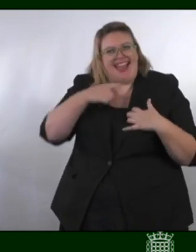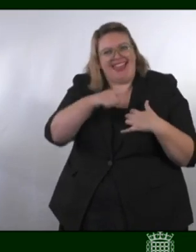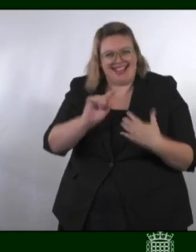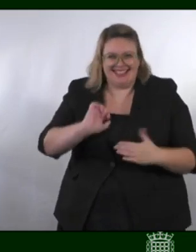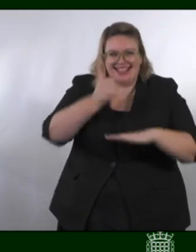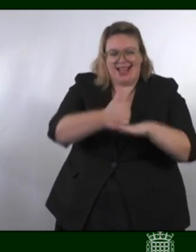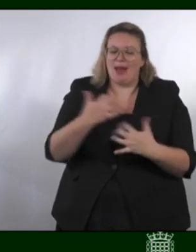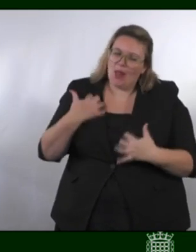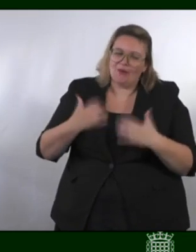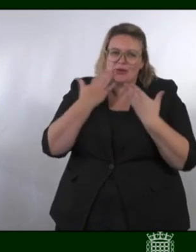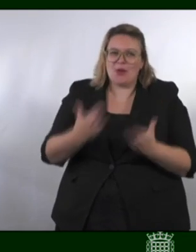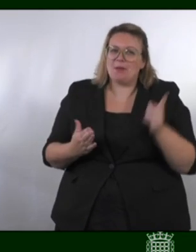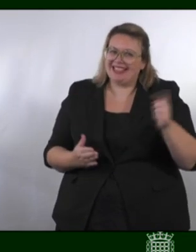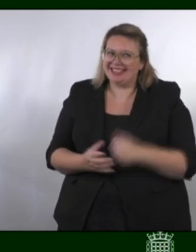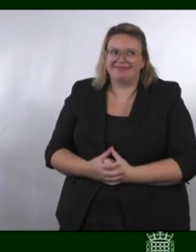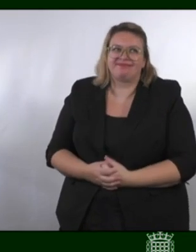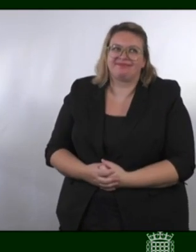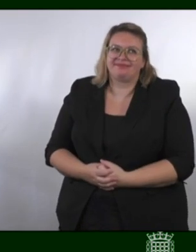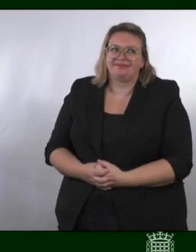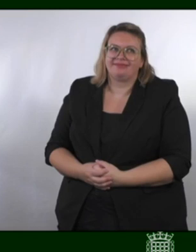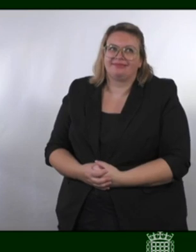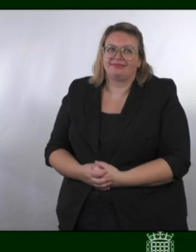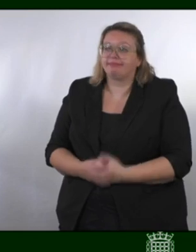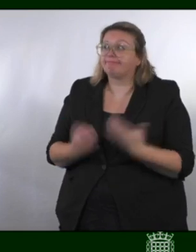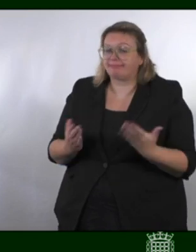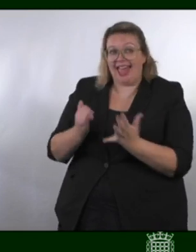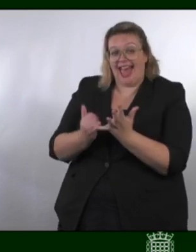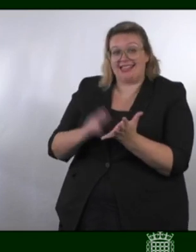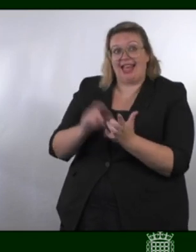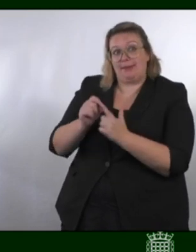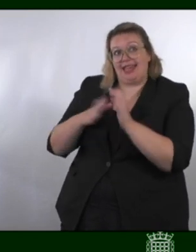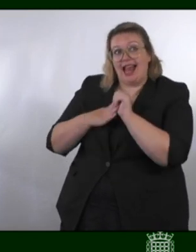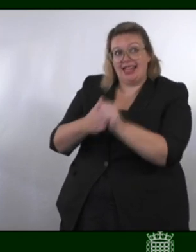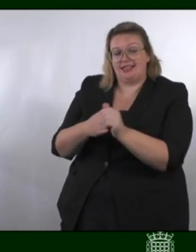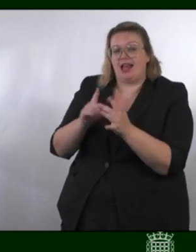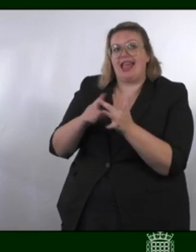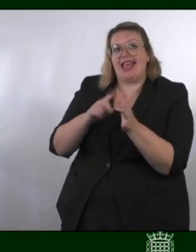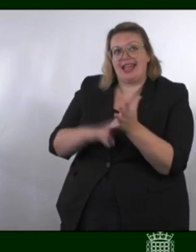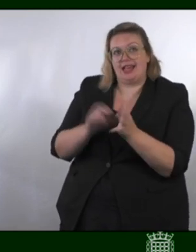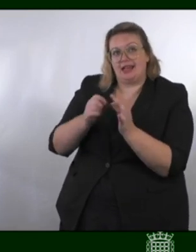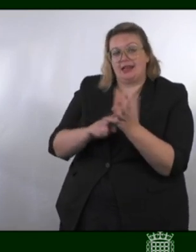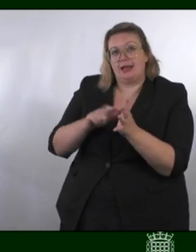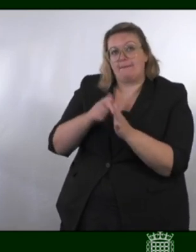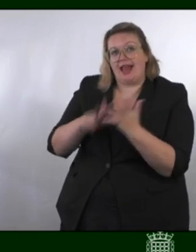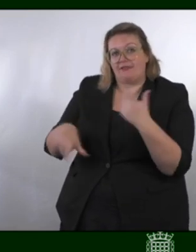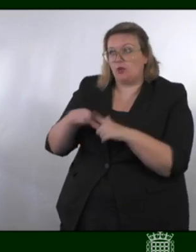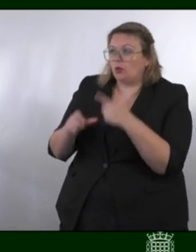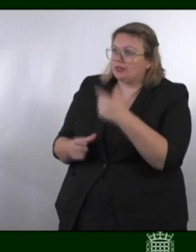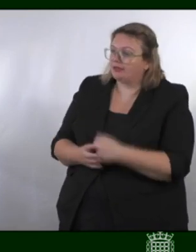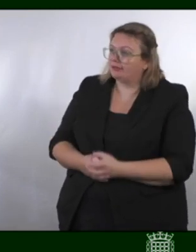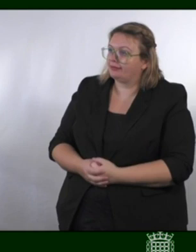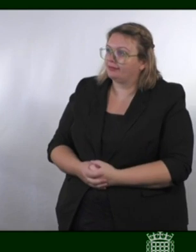Winsford. We're now heading to the Leader of the SNP, Ian Blackford. Audio only. Ian Blackford.